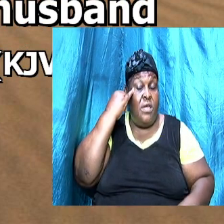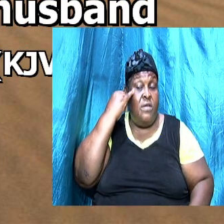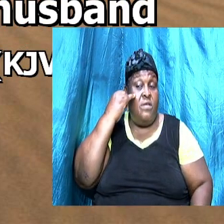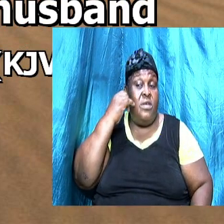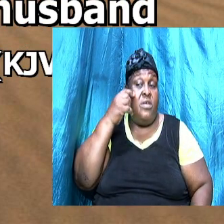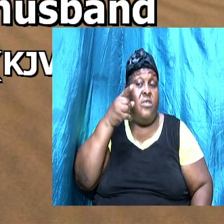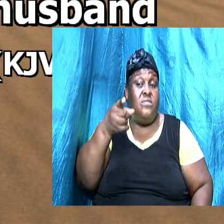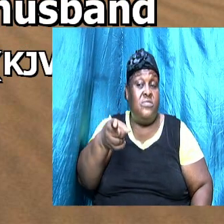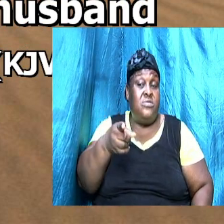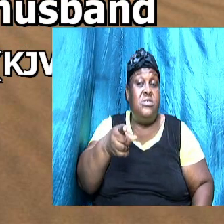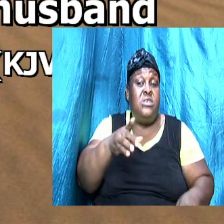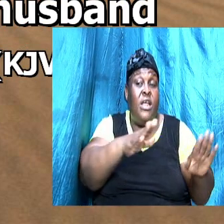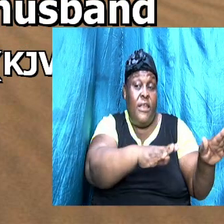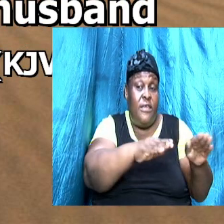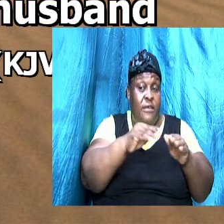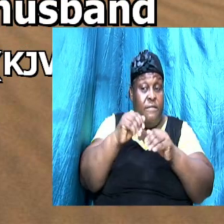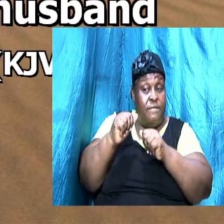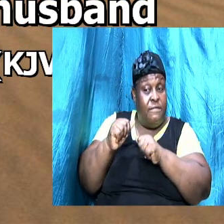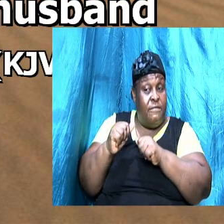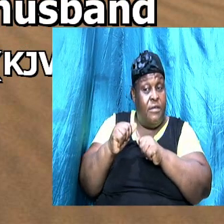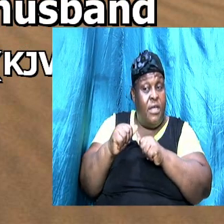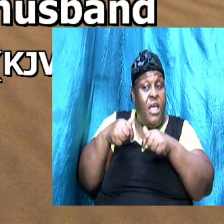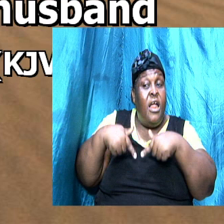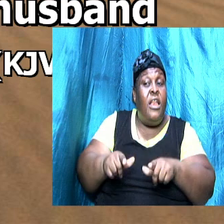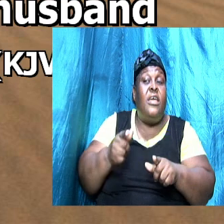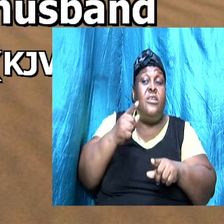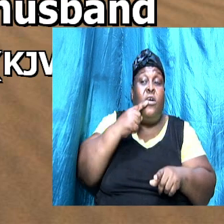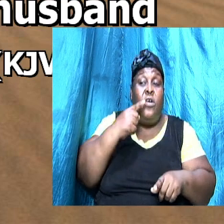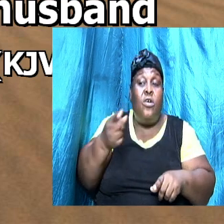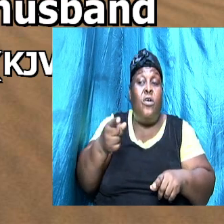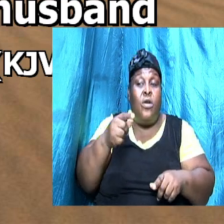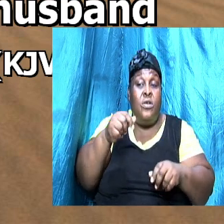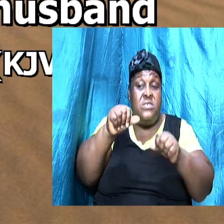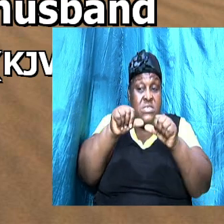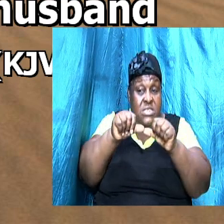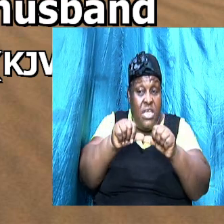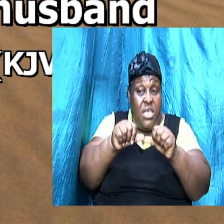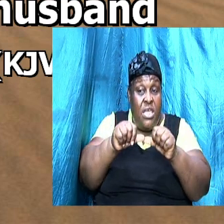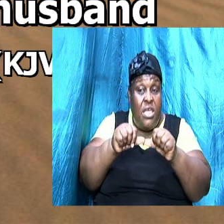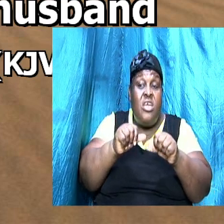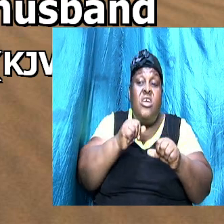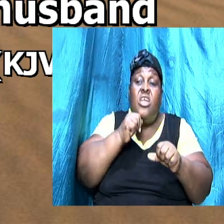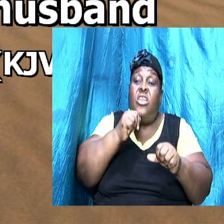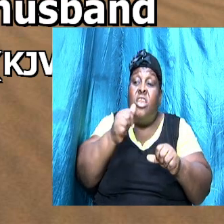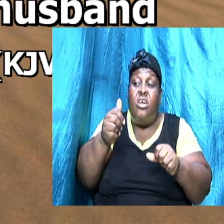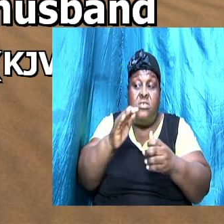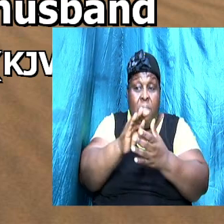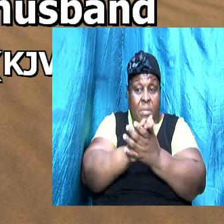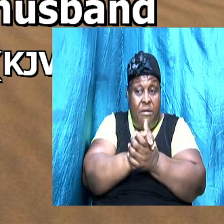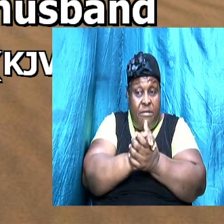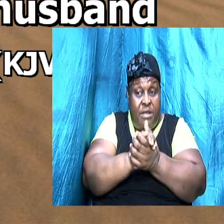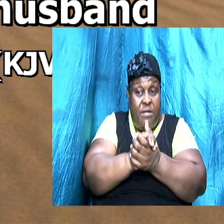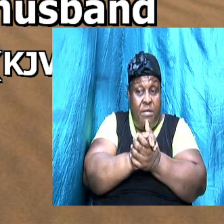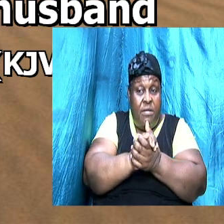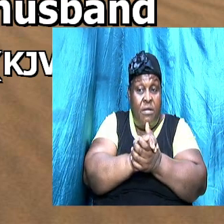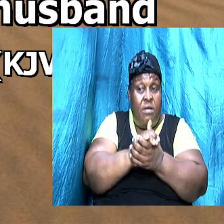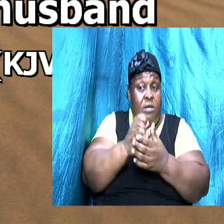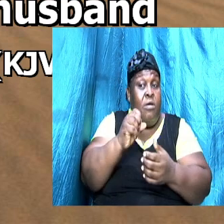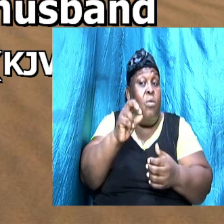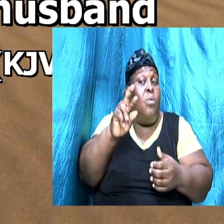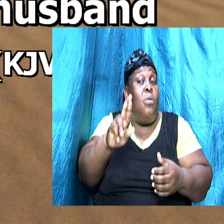and if she depart, let her remain unmarried,